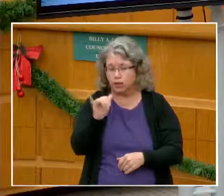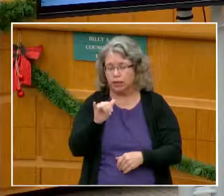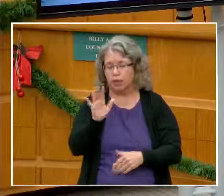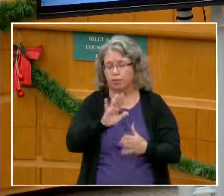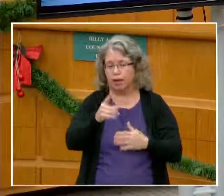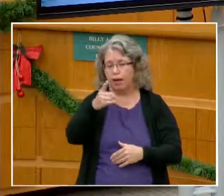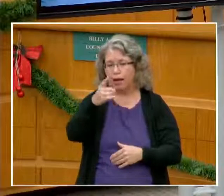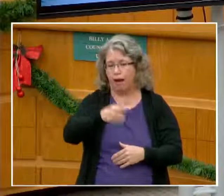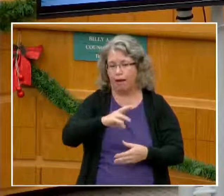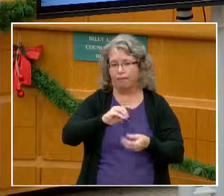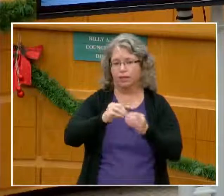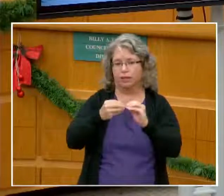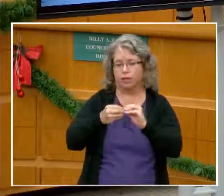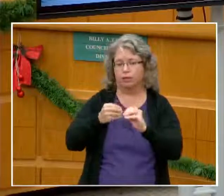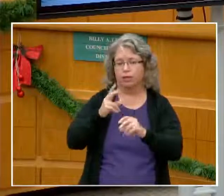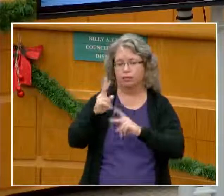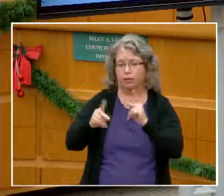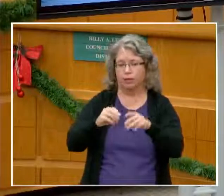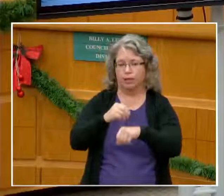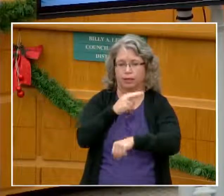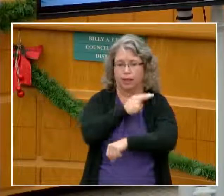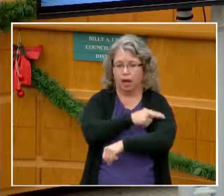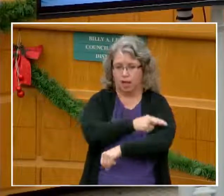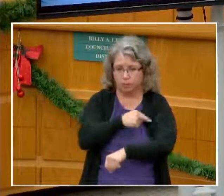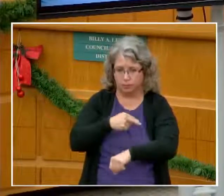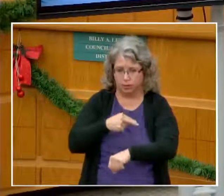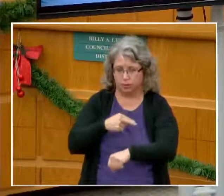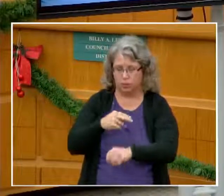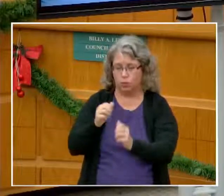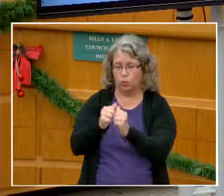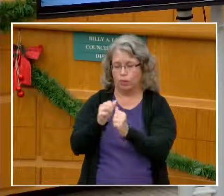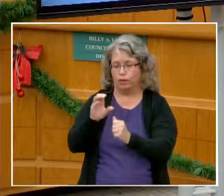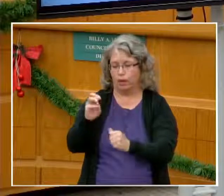in the hospital at the peak versus previous waves.